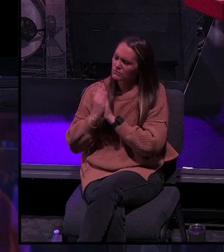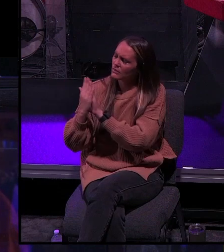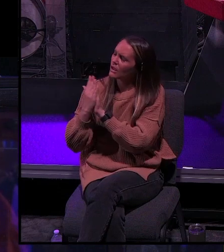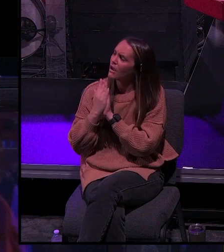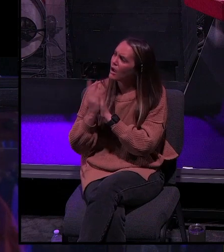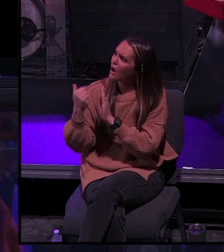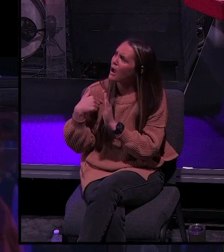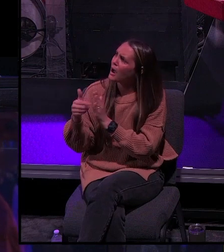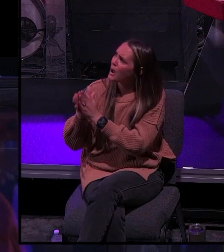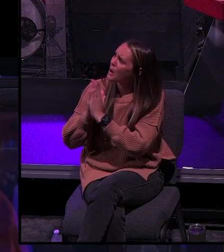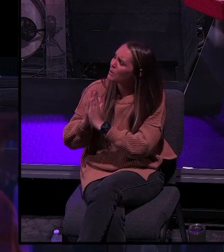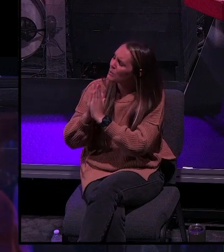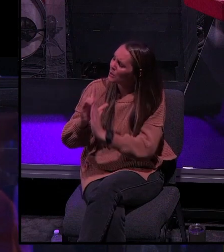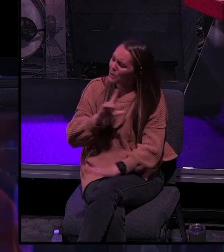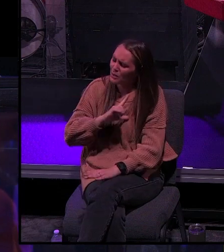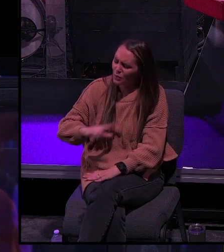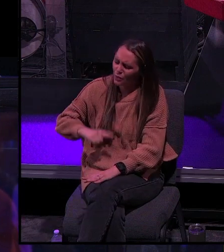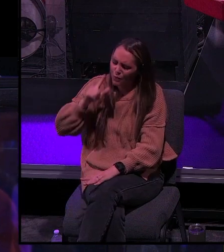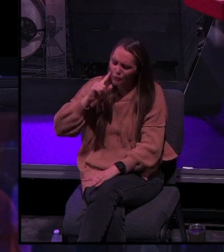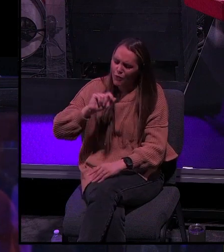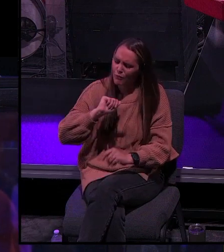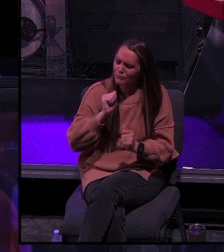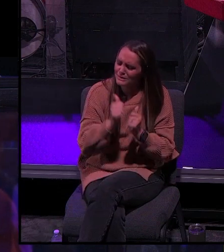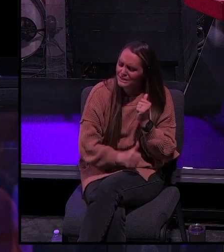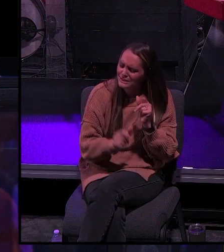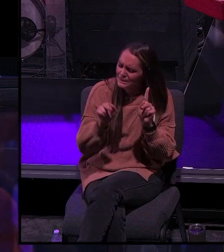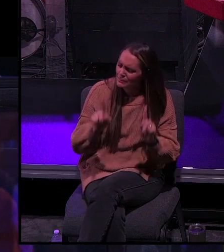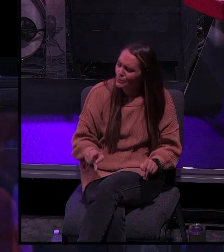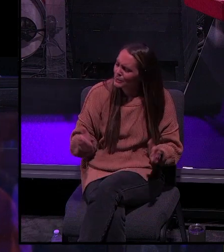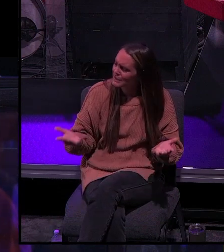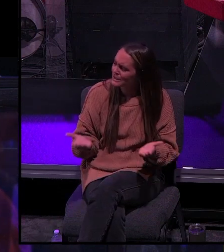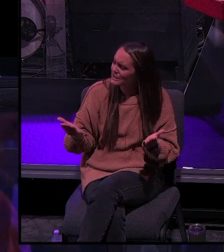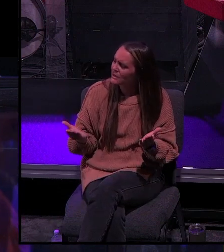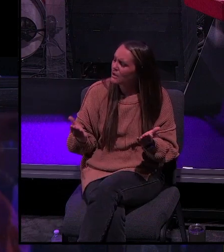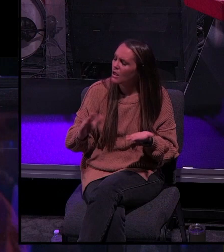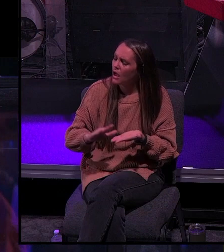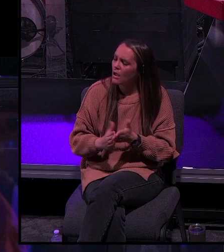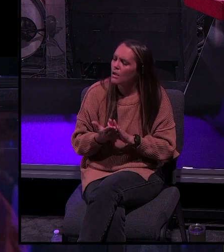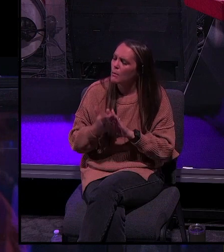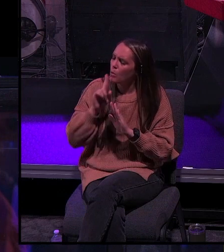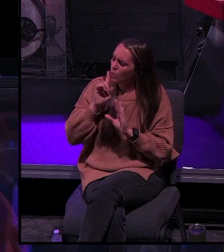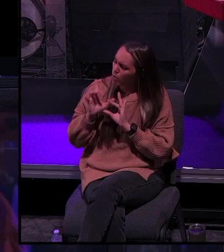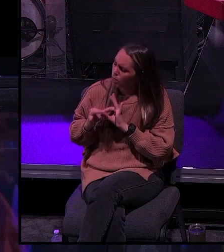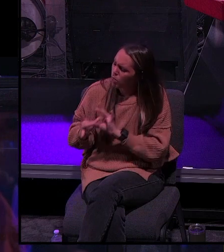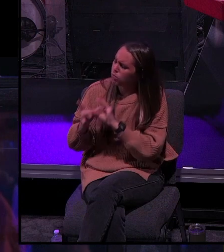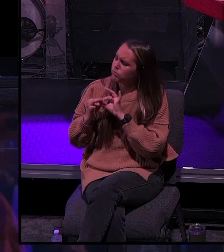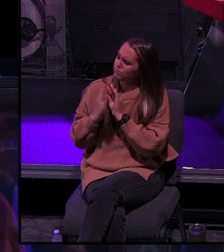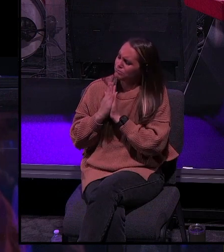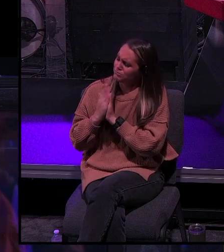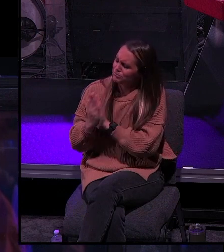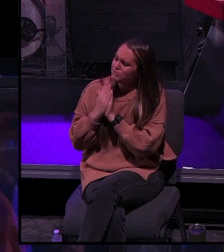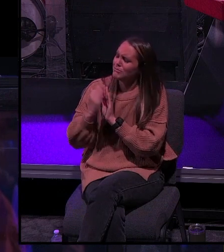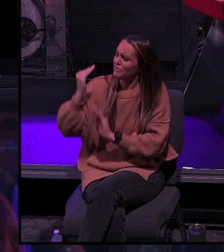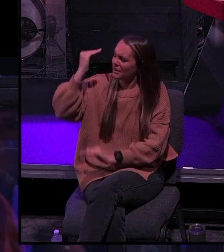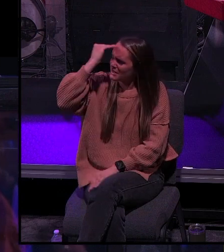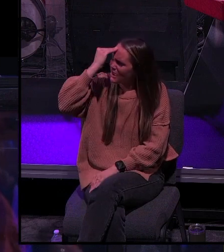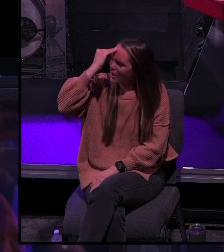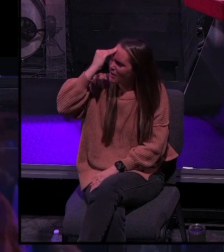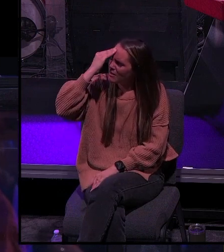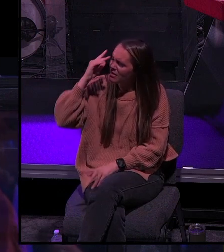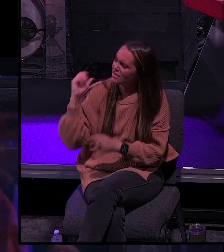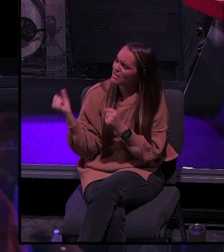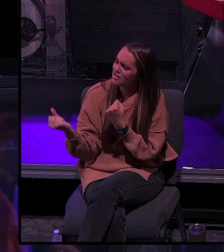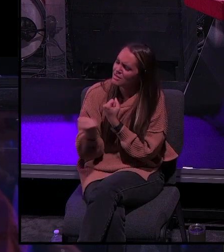I pray, Lord, for each person here, Lord, that they would come into an intimate knowledge of a loving Savior and Father that you